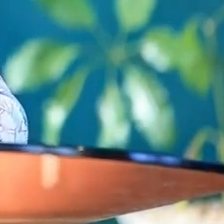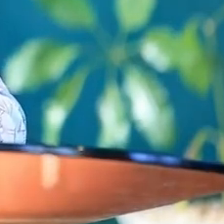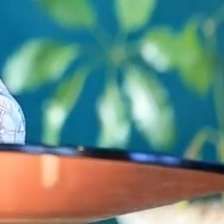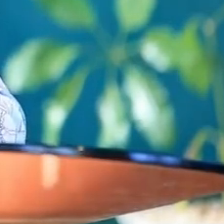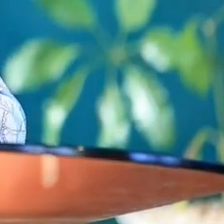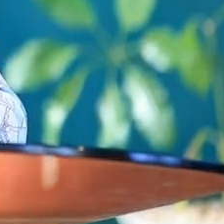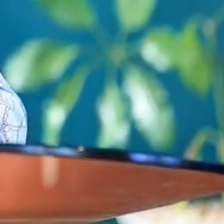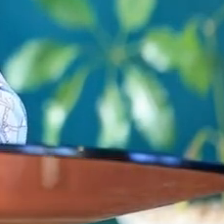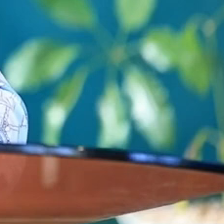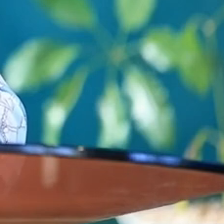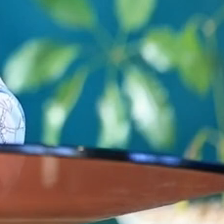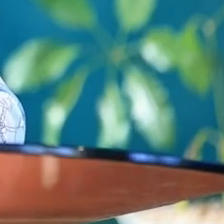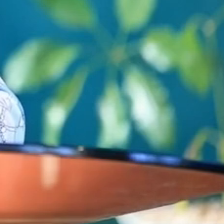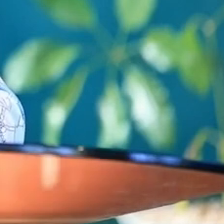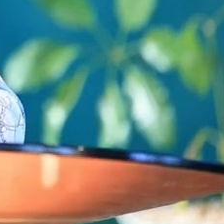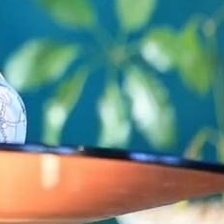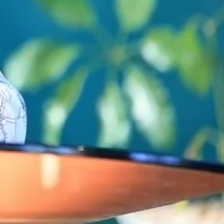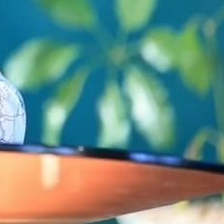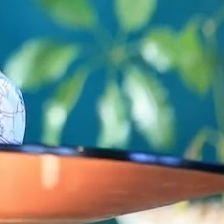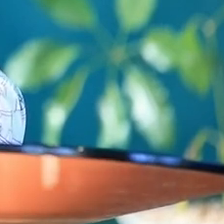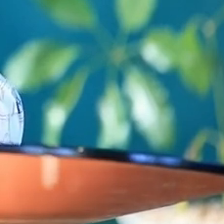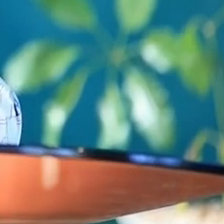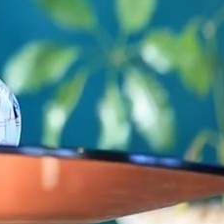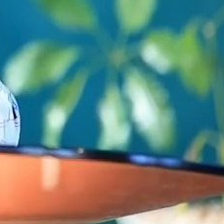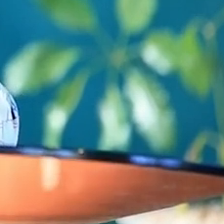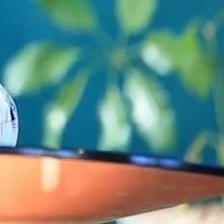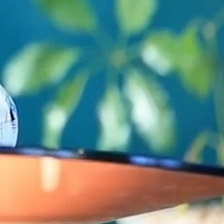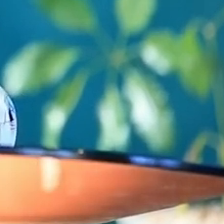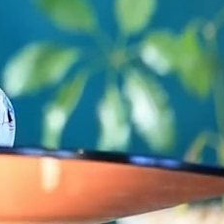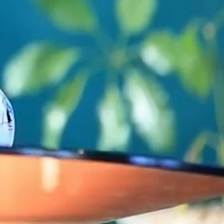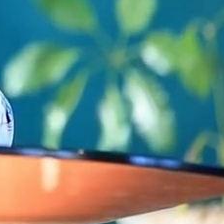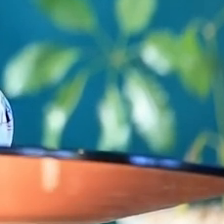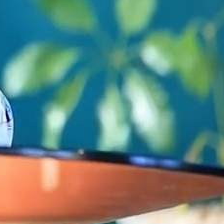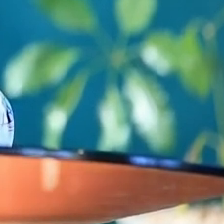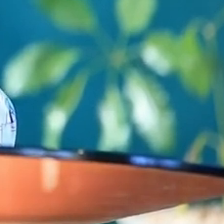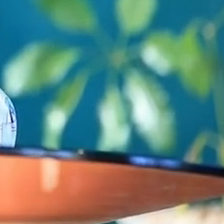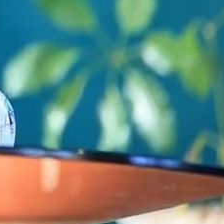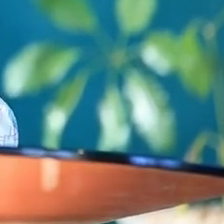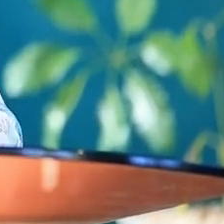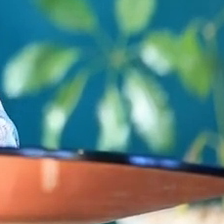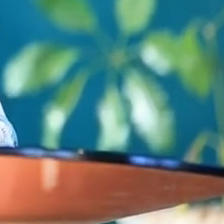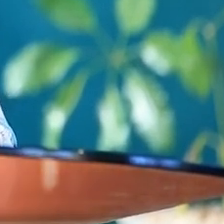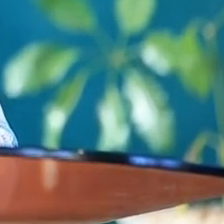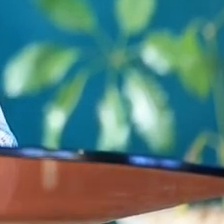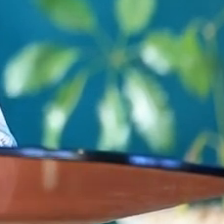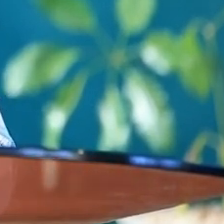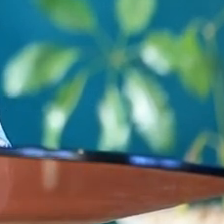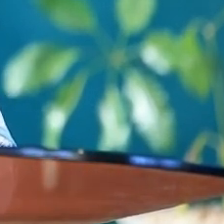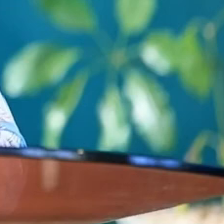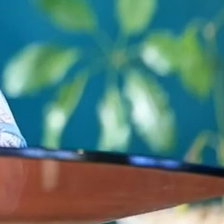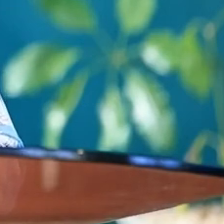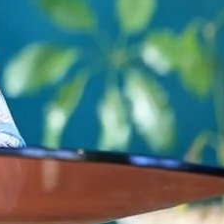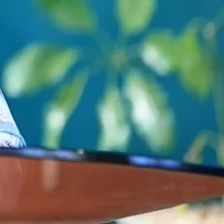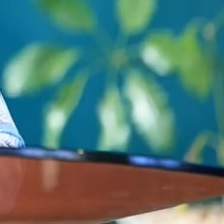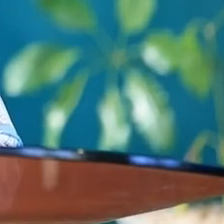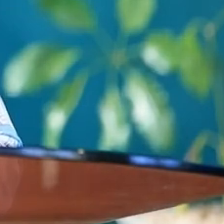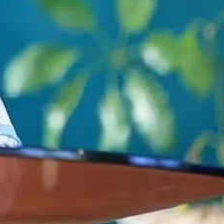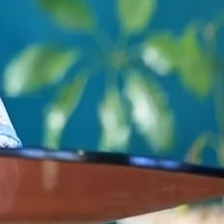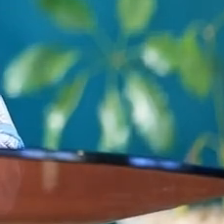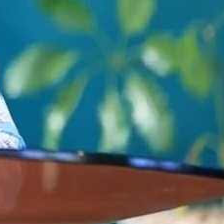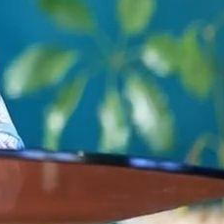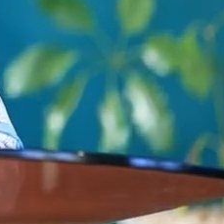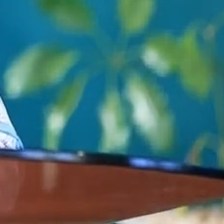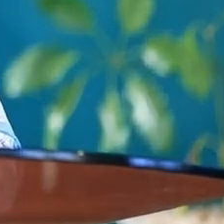be here physically. Those who have joined online, you are most welcome, and you've already been welcomed. I am happy to be here once